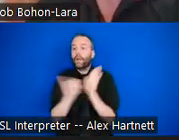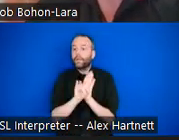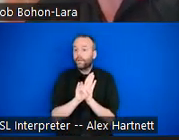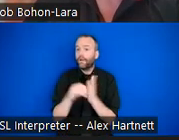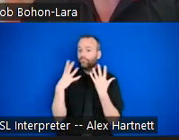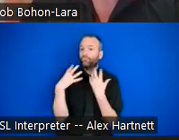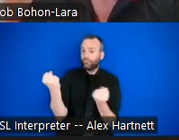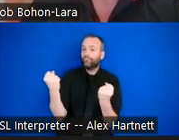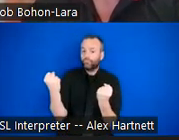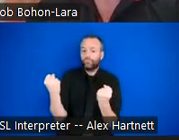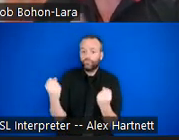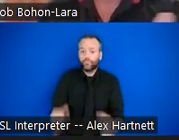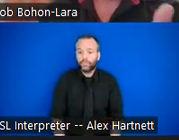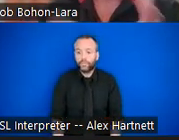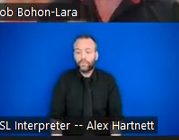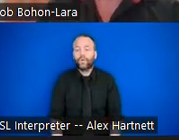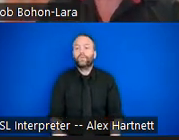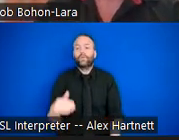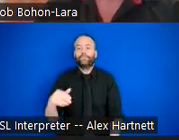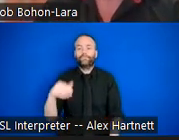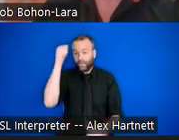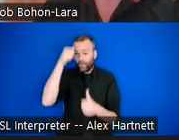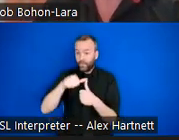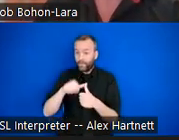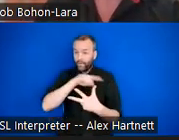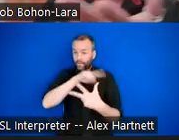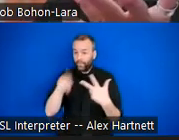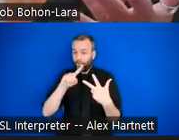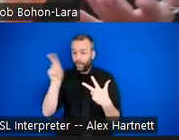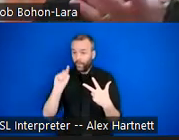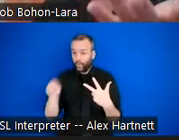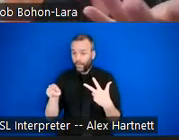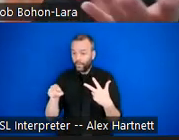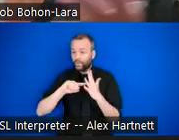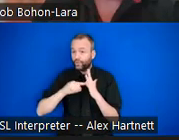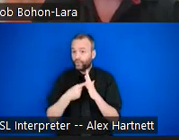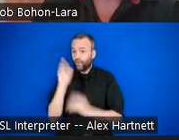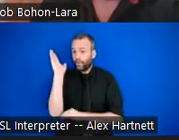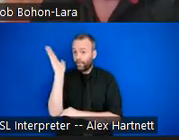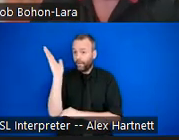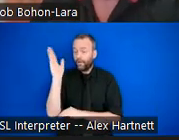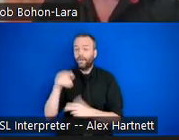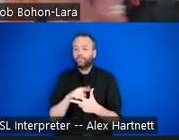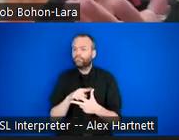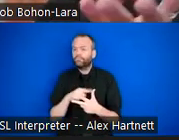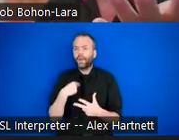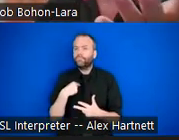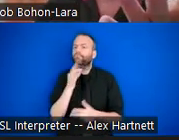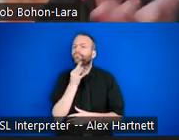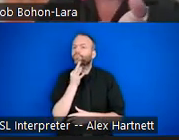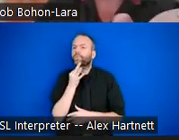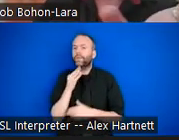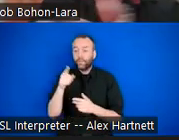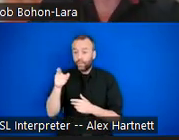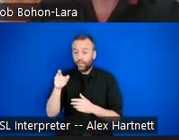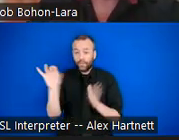know that you were heterosexual or female or male? You might think those are ridiculous questions to ask. Most people would say that